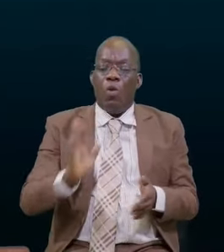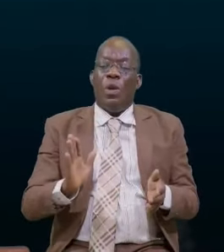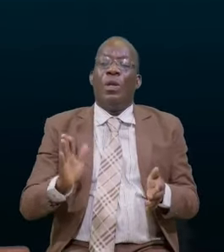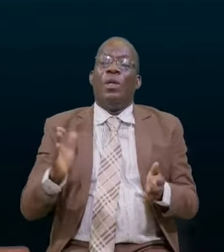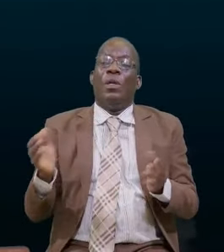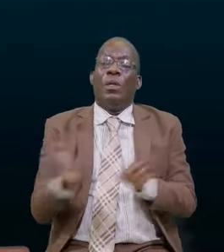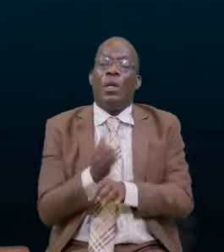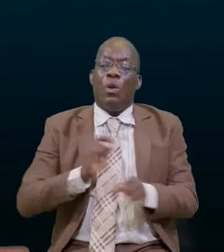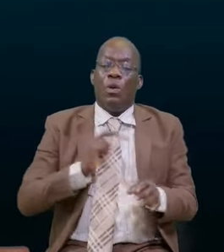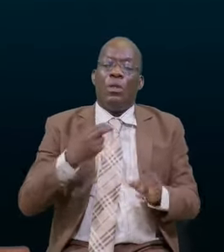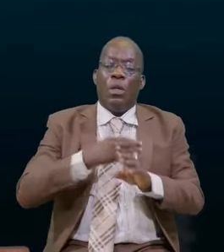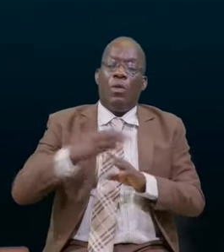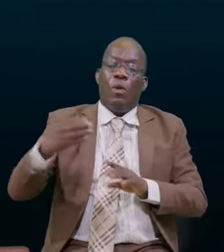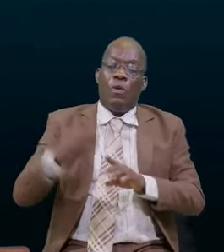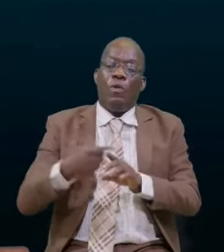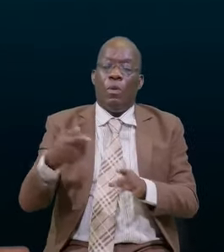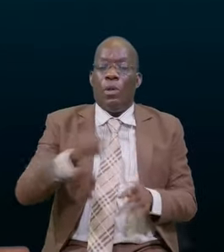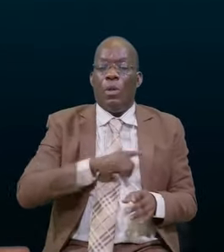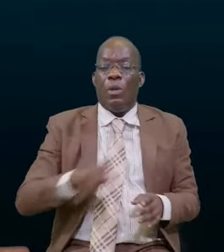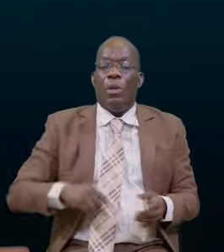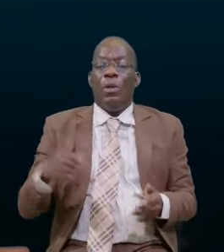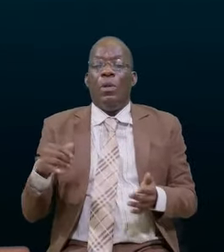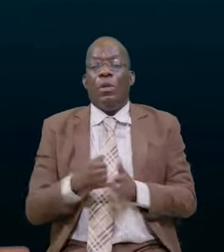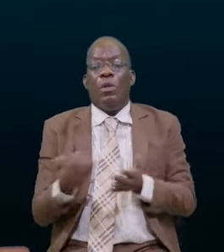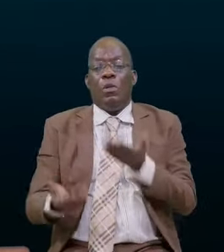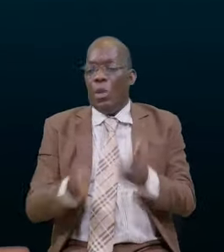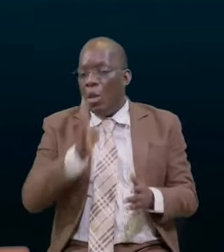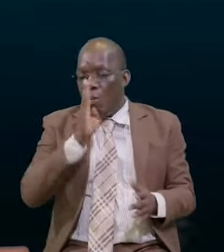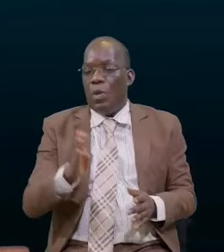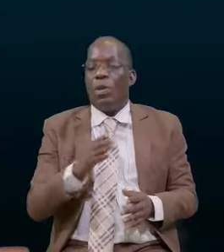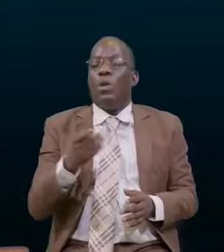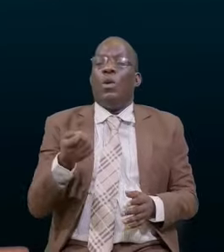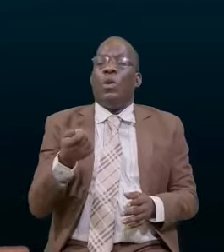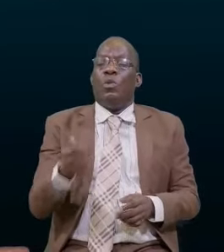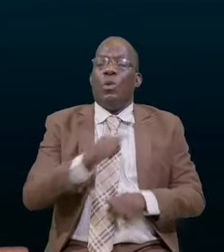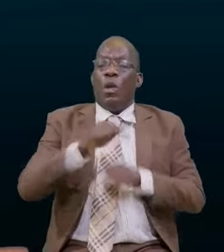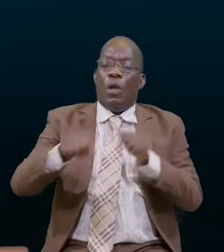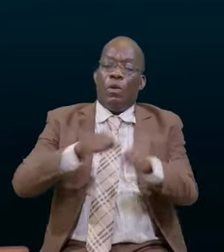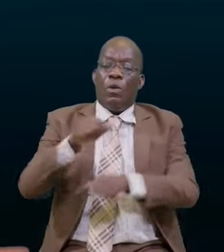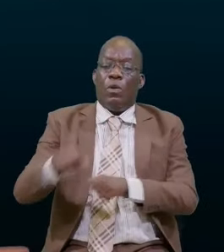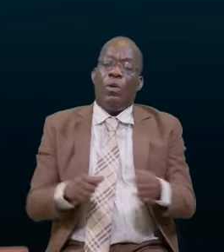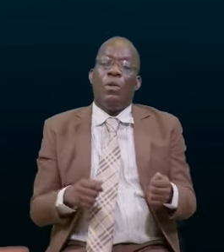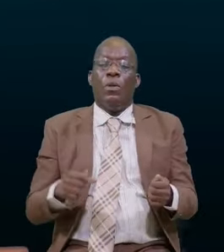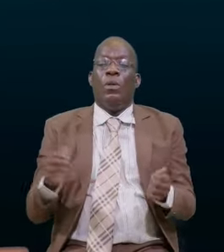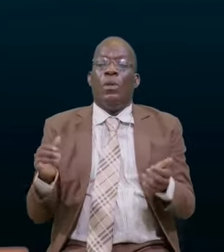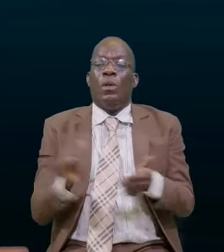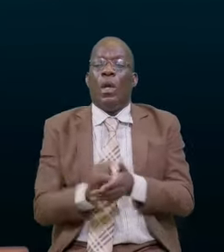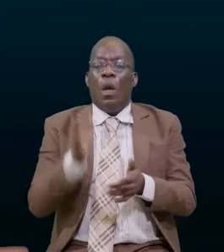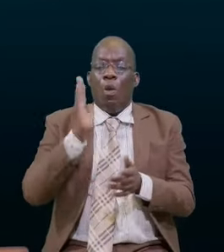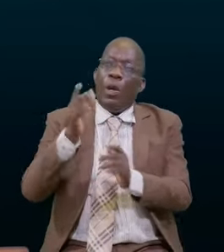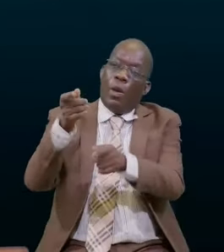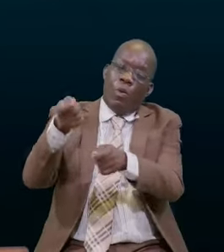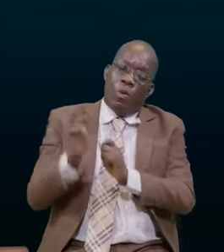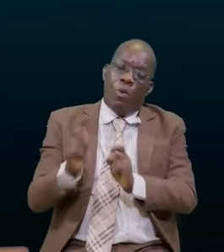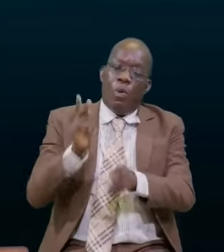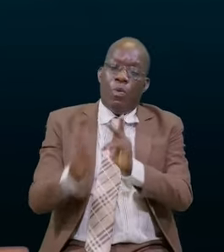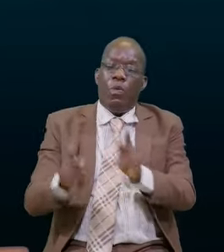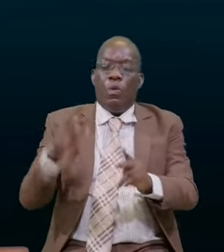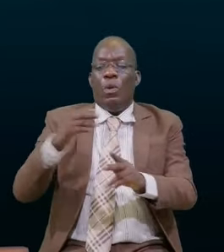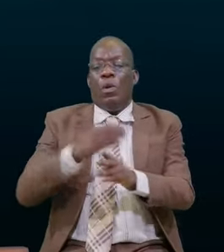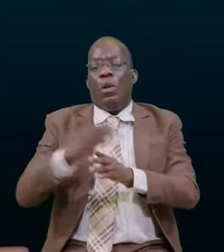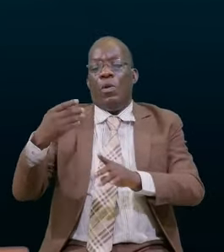that draws the heart away from God and by the time one has backing he doesn't know the book of Hosea 7 I